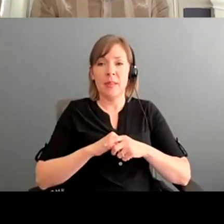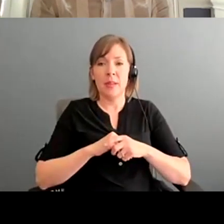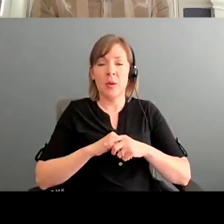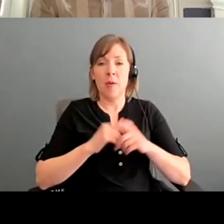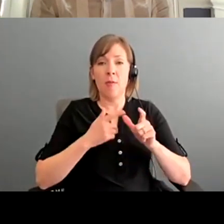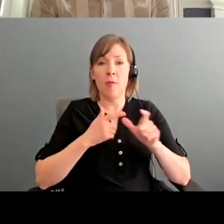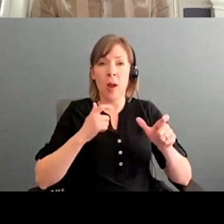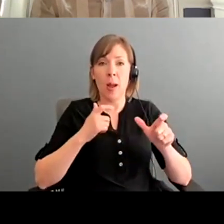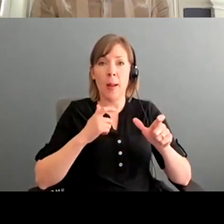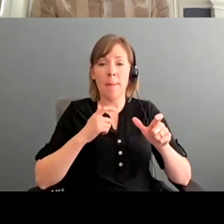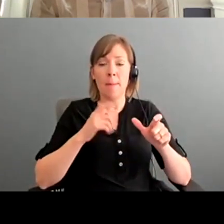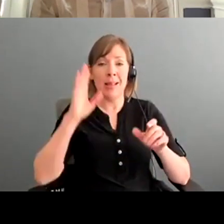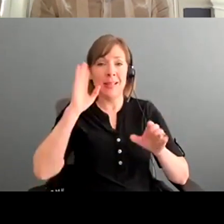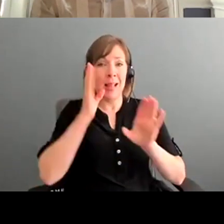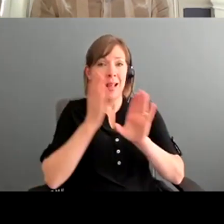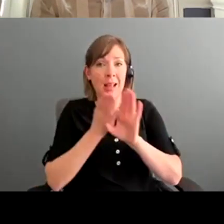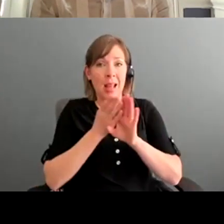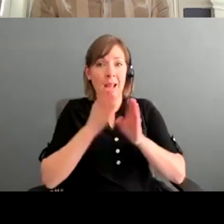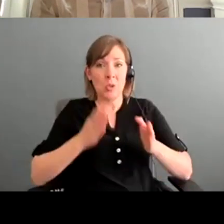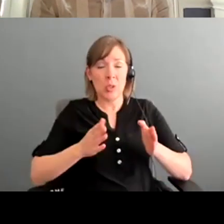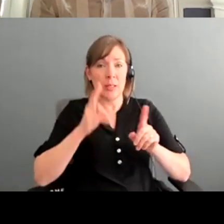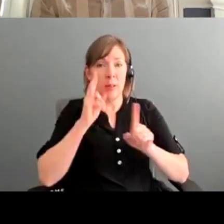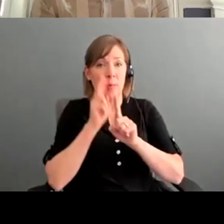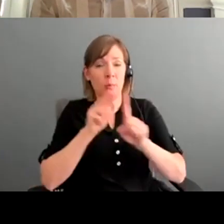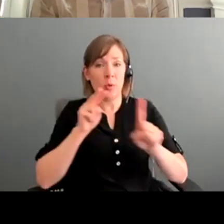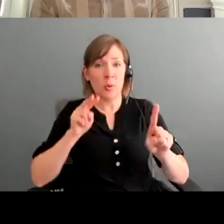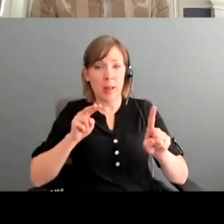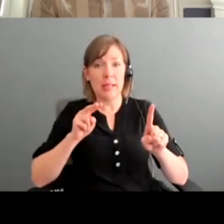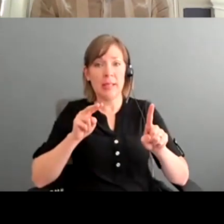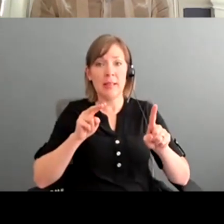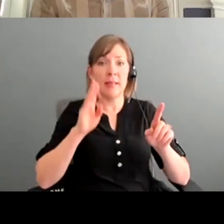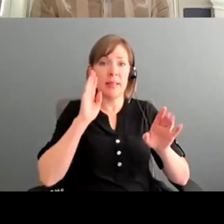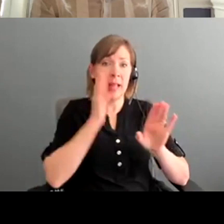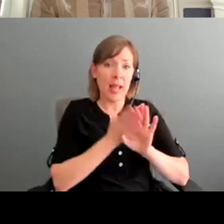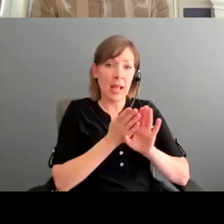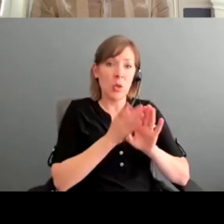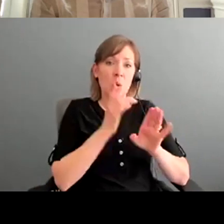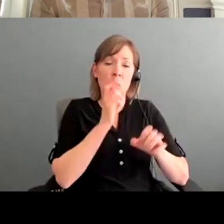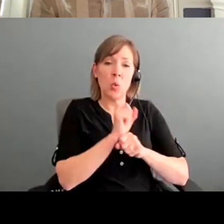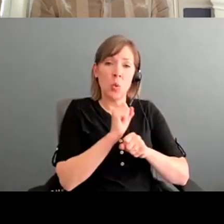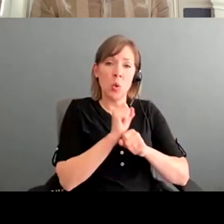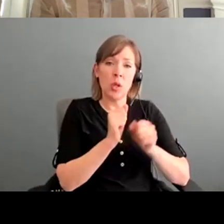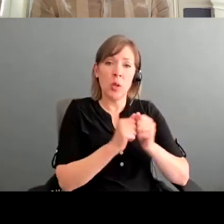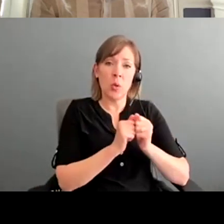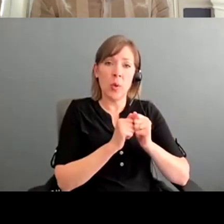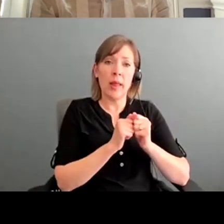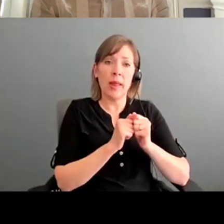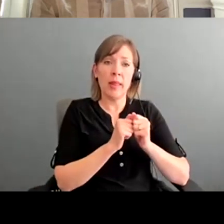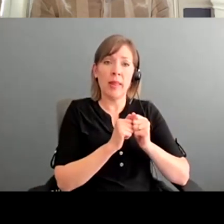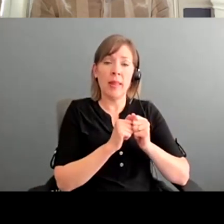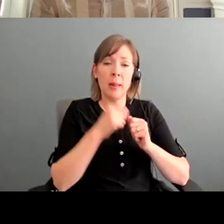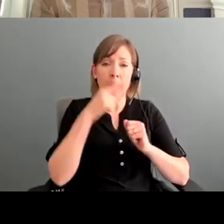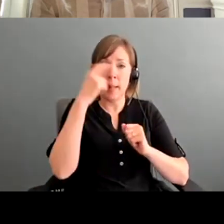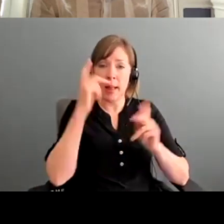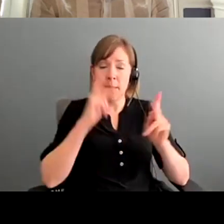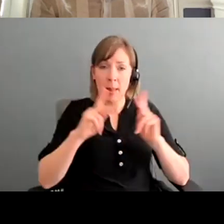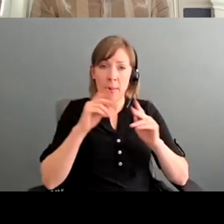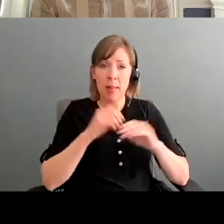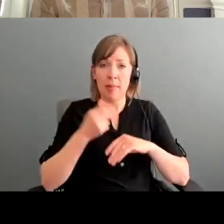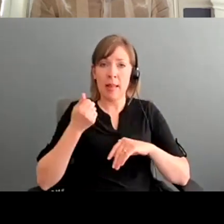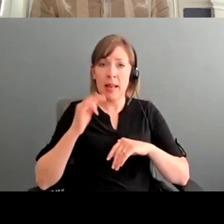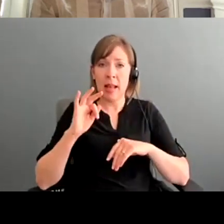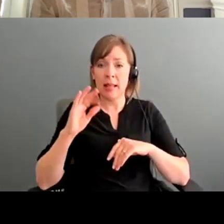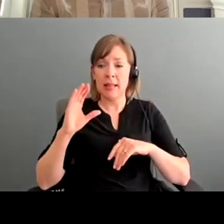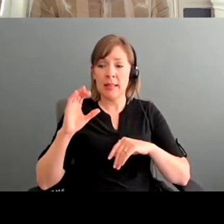From psychiatrists' perspectives, or at least psychiatrists who were working with Black people in the 19th